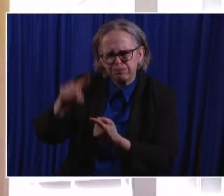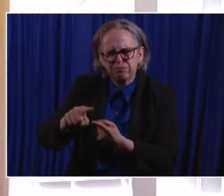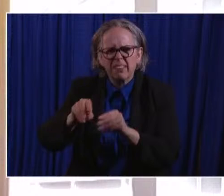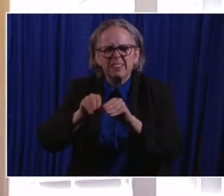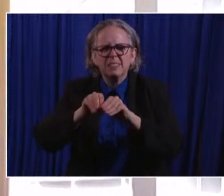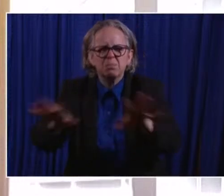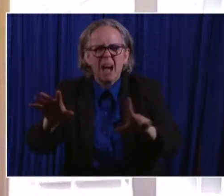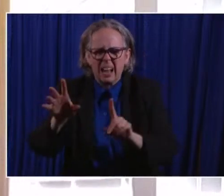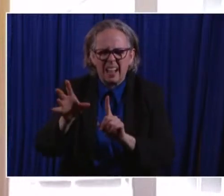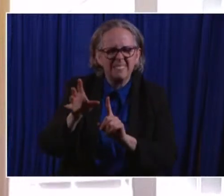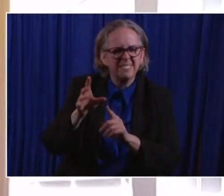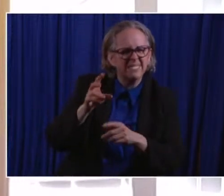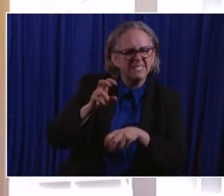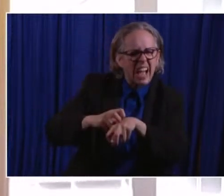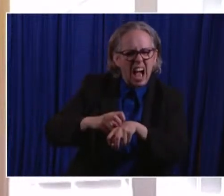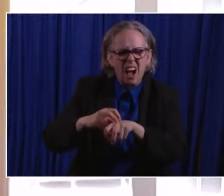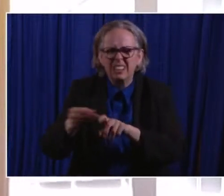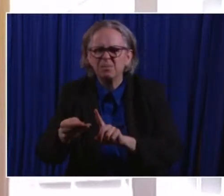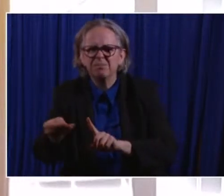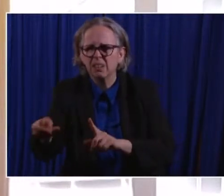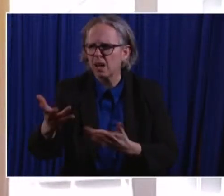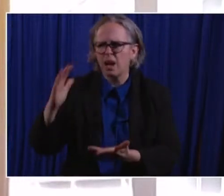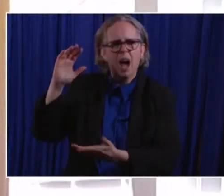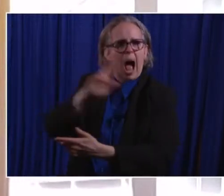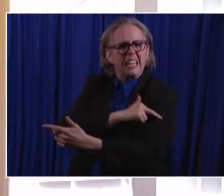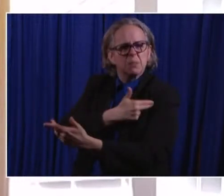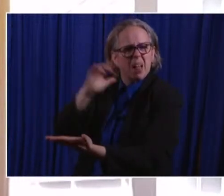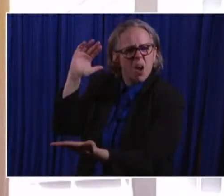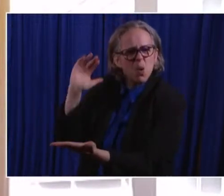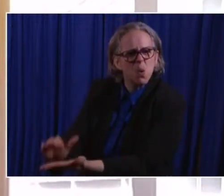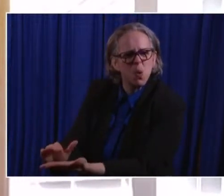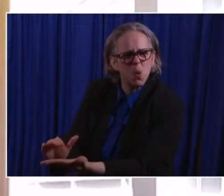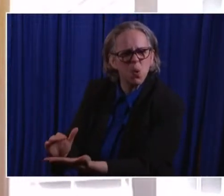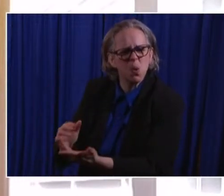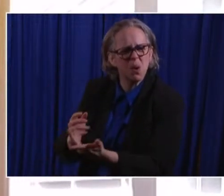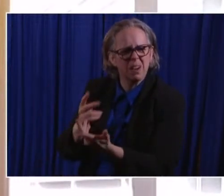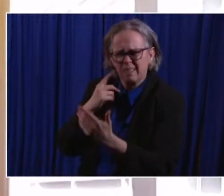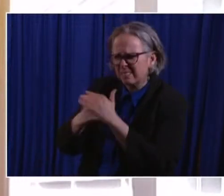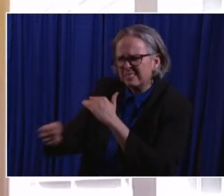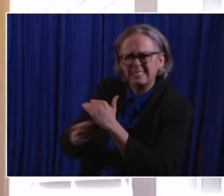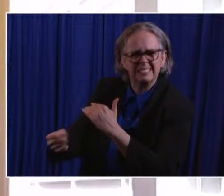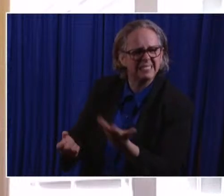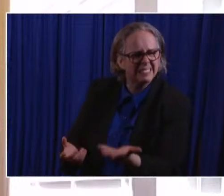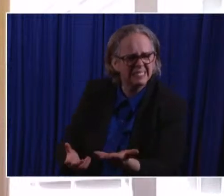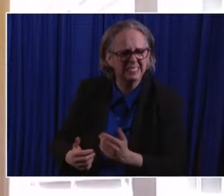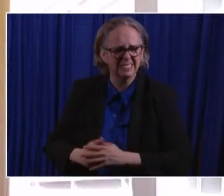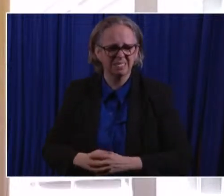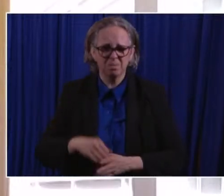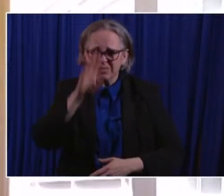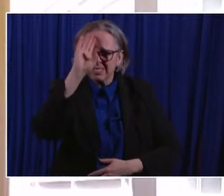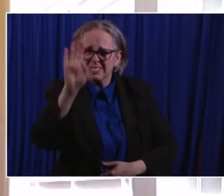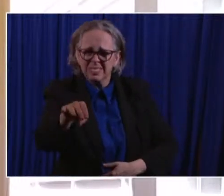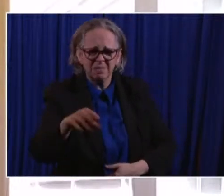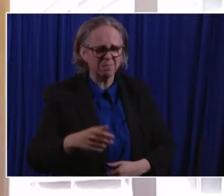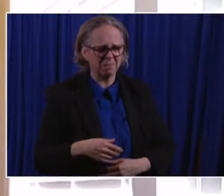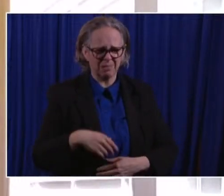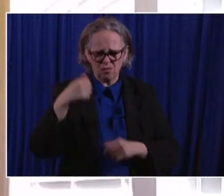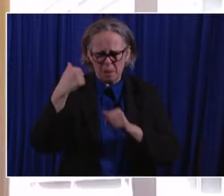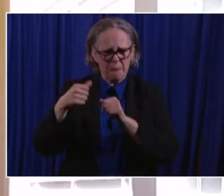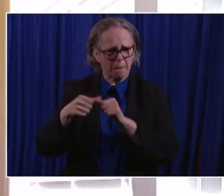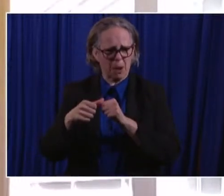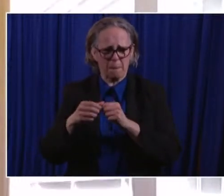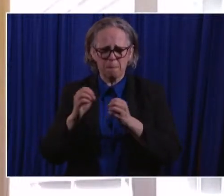hospitalization rates, despite the threat of a more infectious virus that continues to